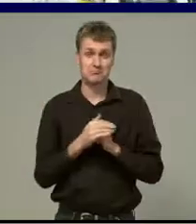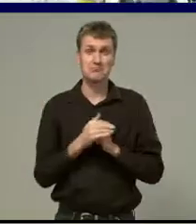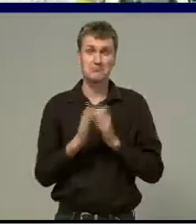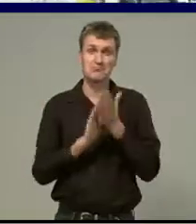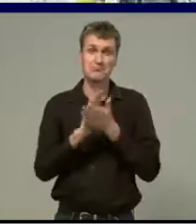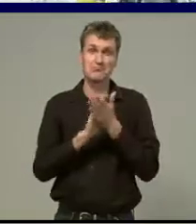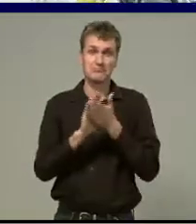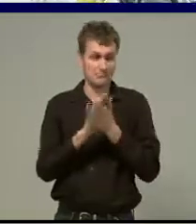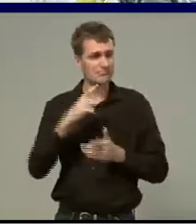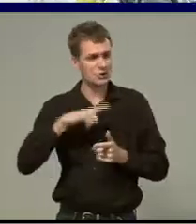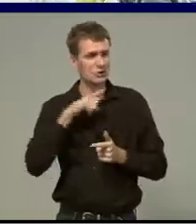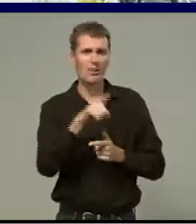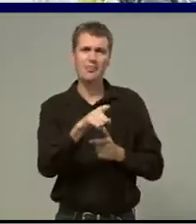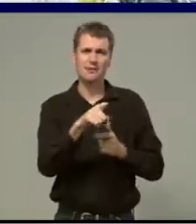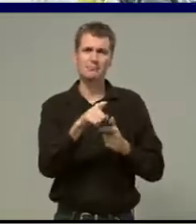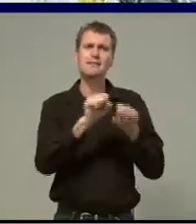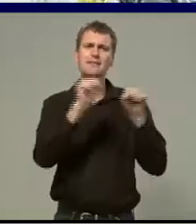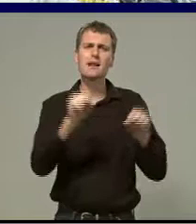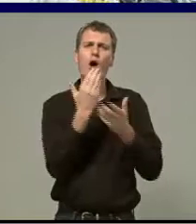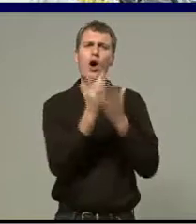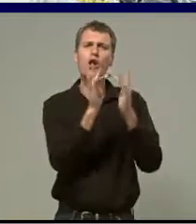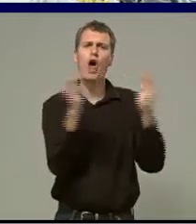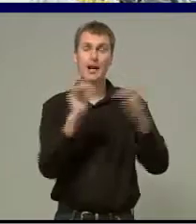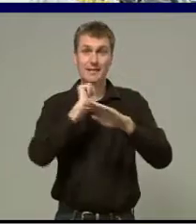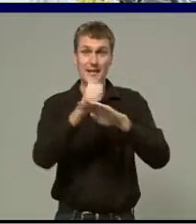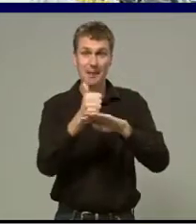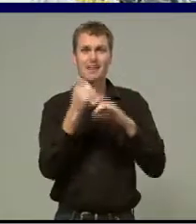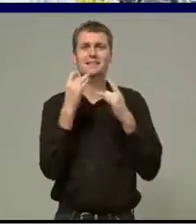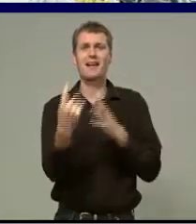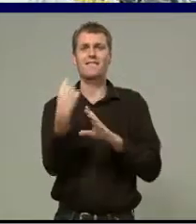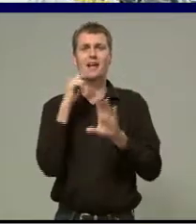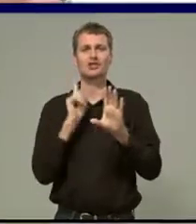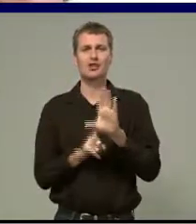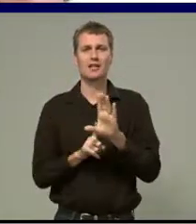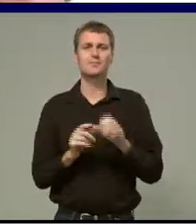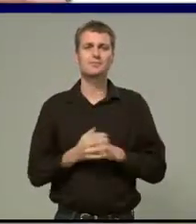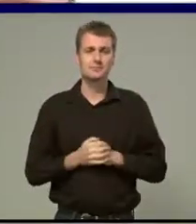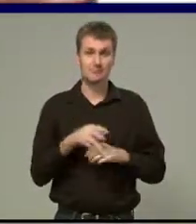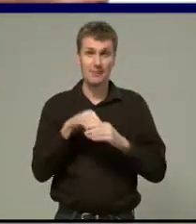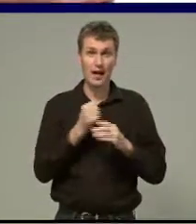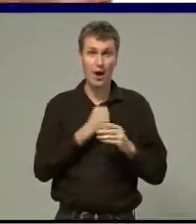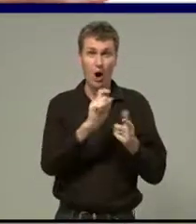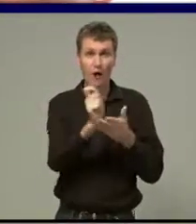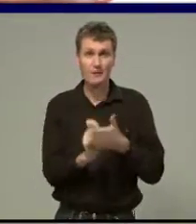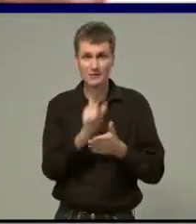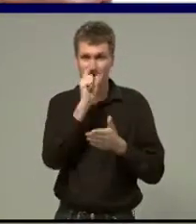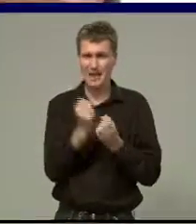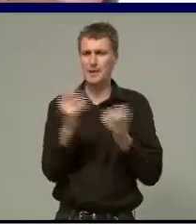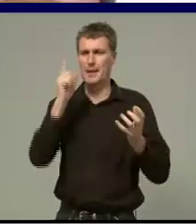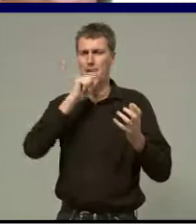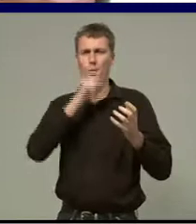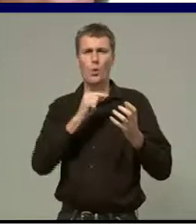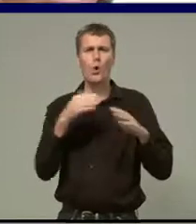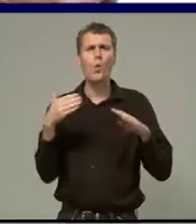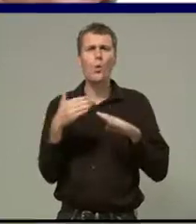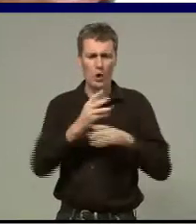it's all thanks to this online tool, introduced at the beginning of last year. In the office, we can have multiple people working on